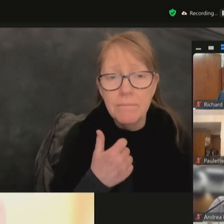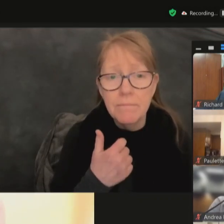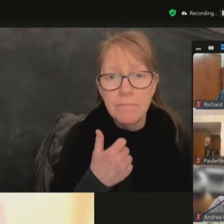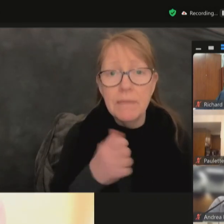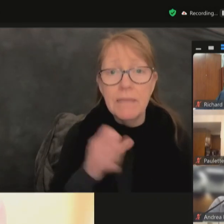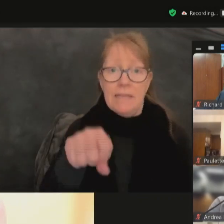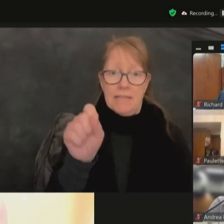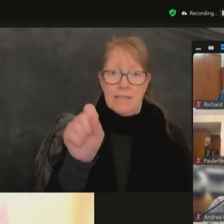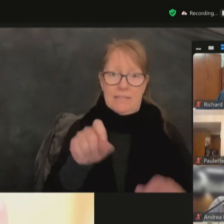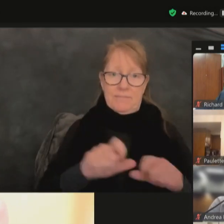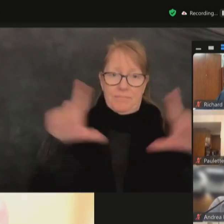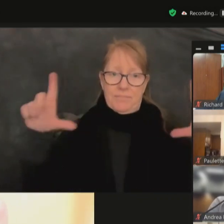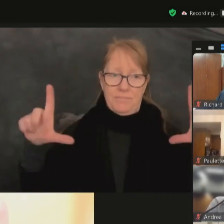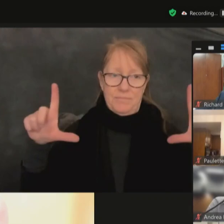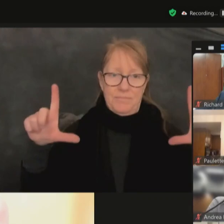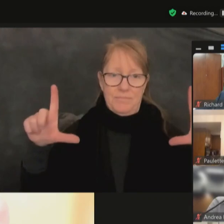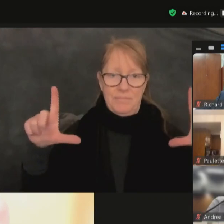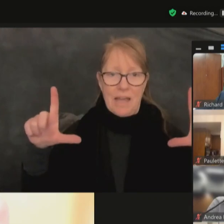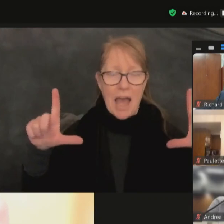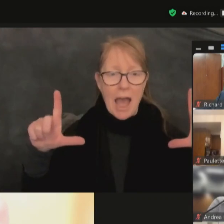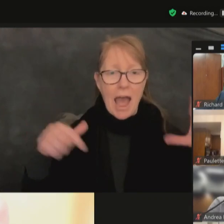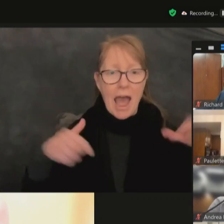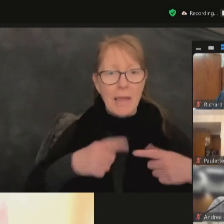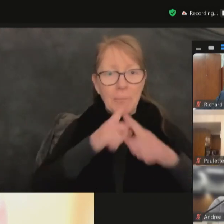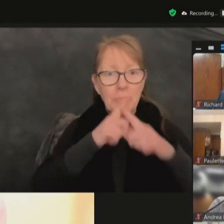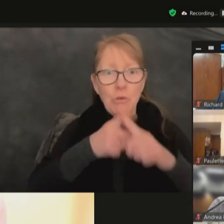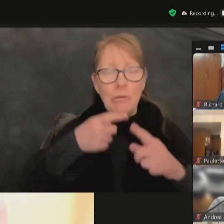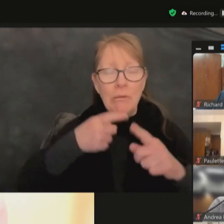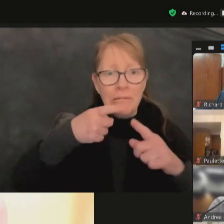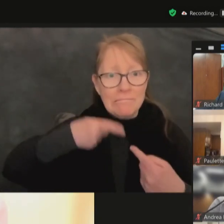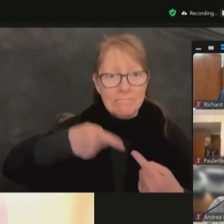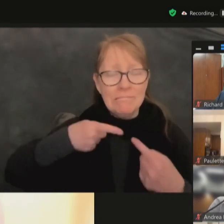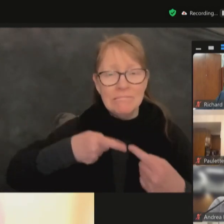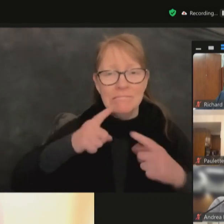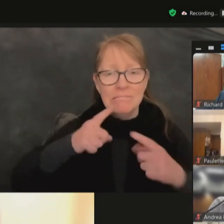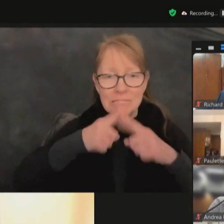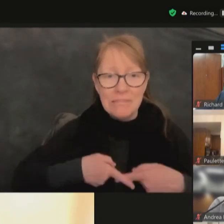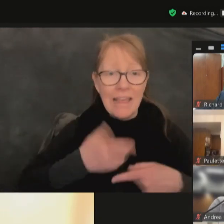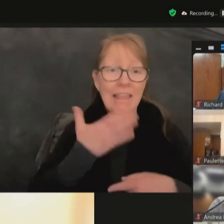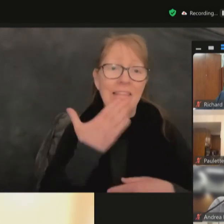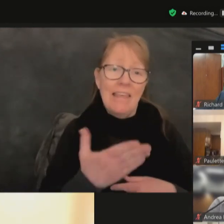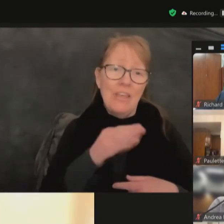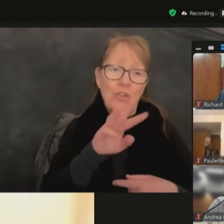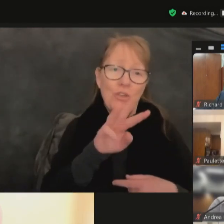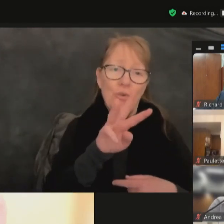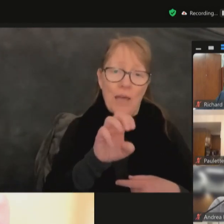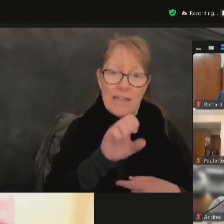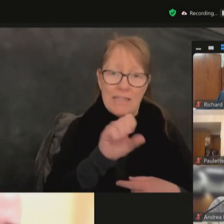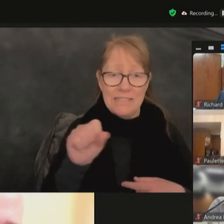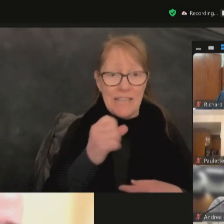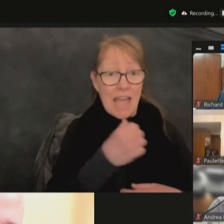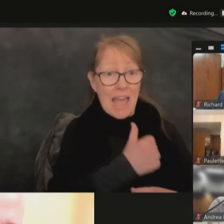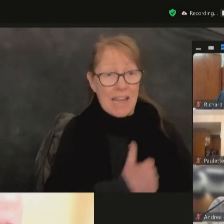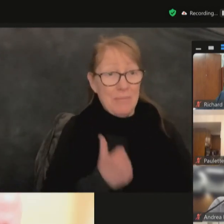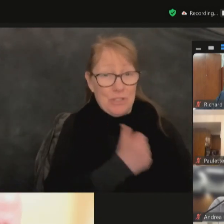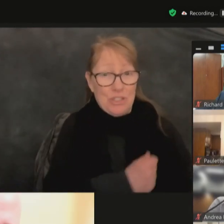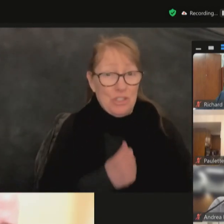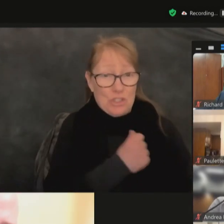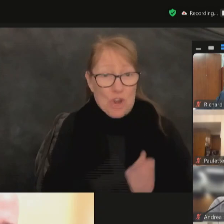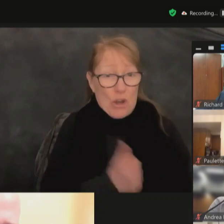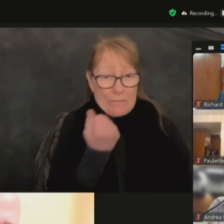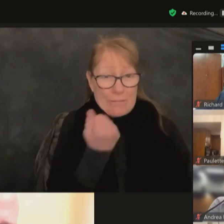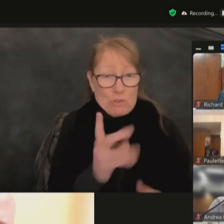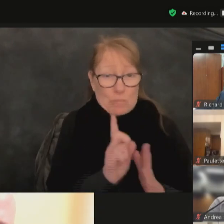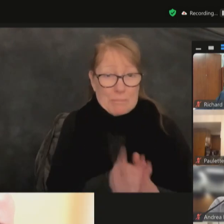Yes, just had to unmute there. And thank you, Wes. And I'm sorry for being a few minutes late